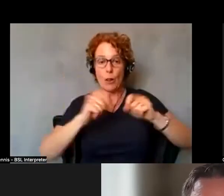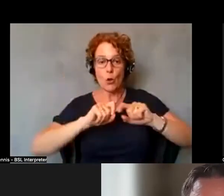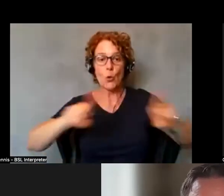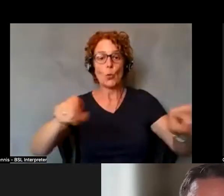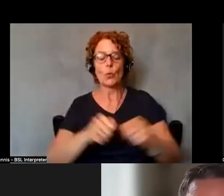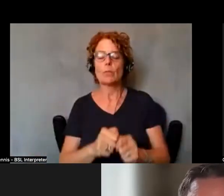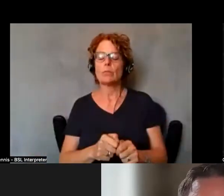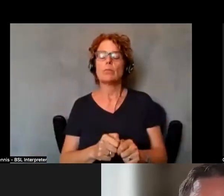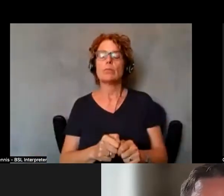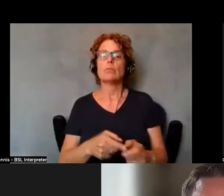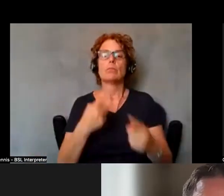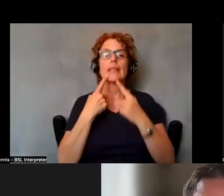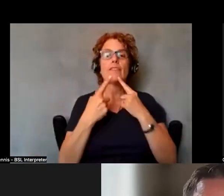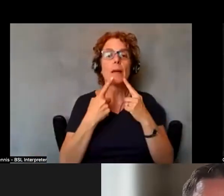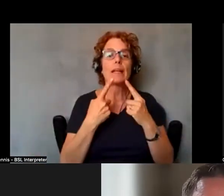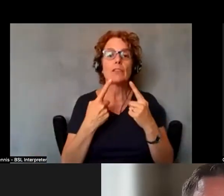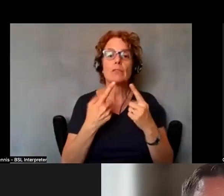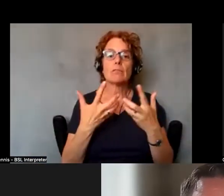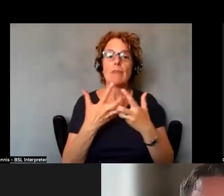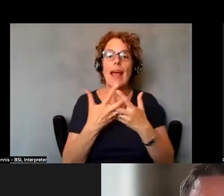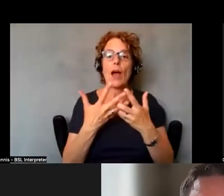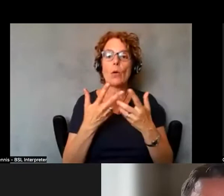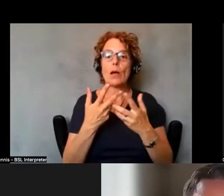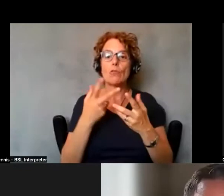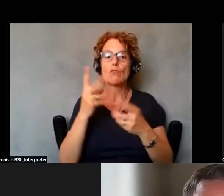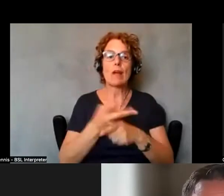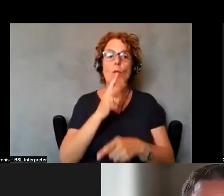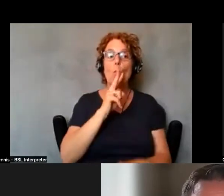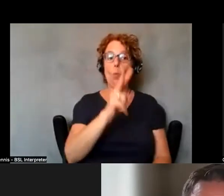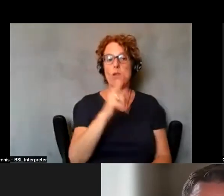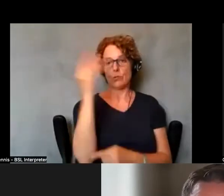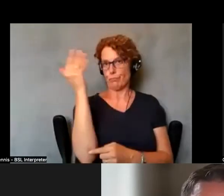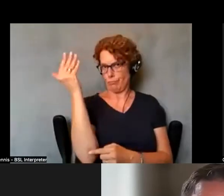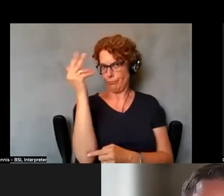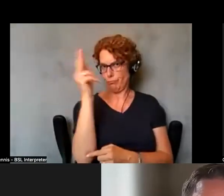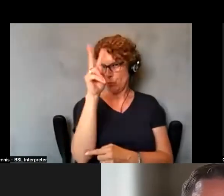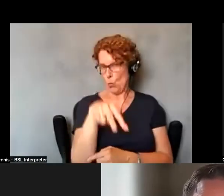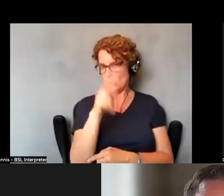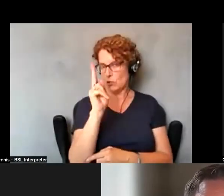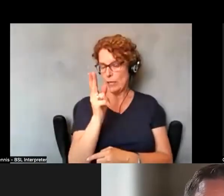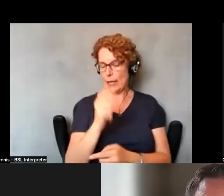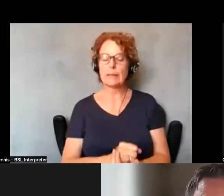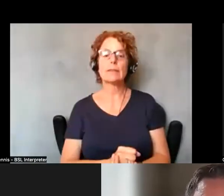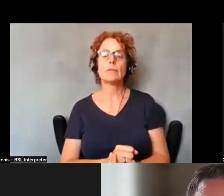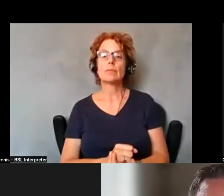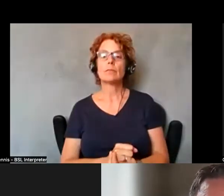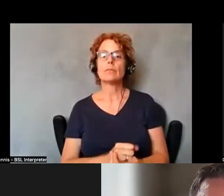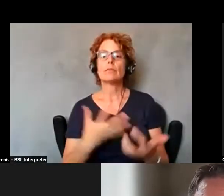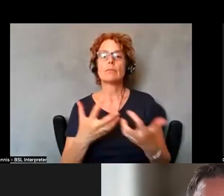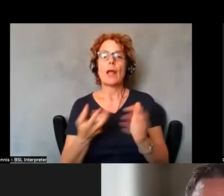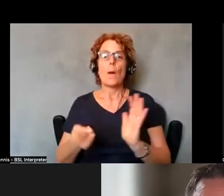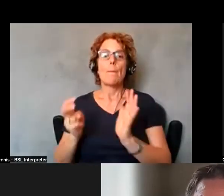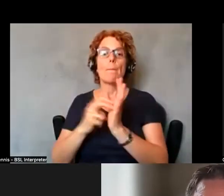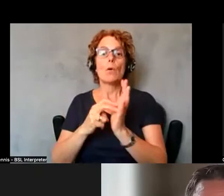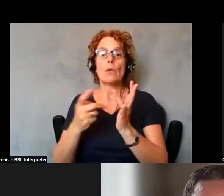have information on how you can re-watch Maria's presentation from this evening, and how you can book onto any other